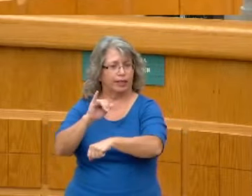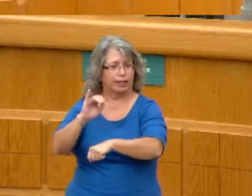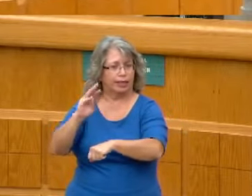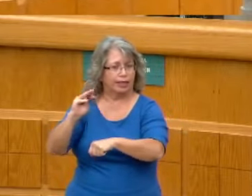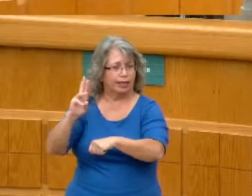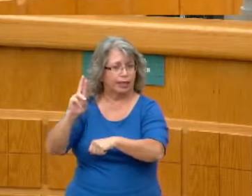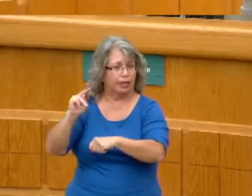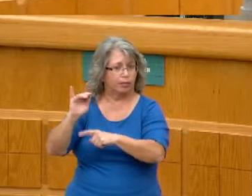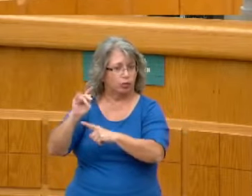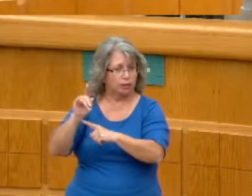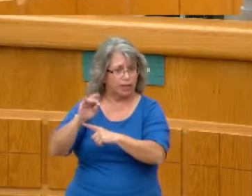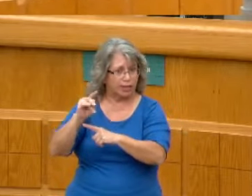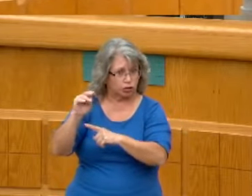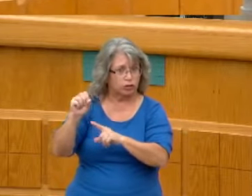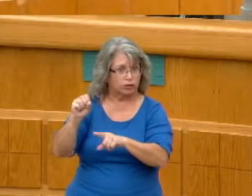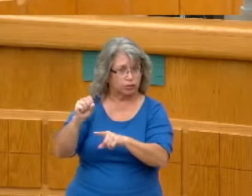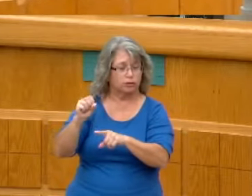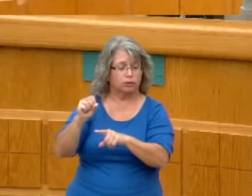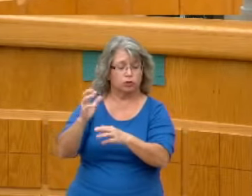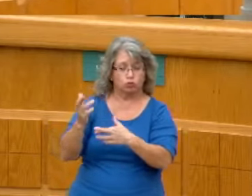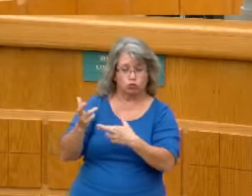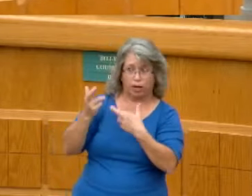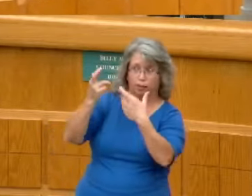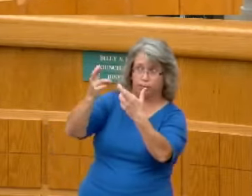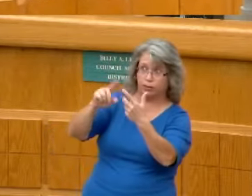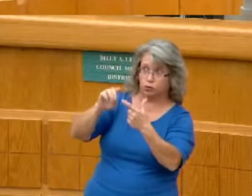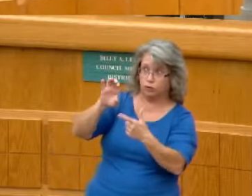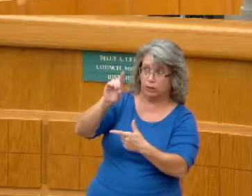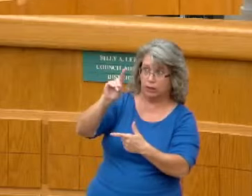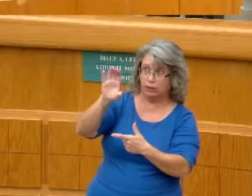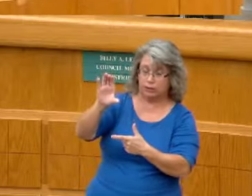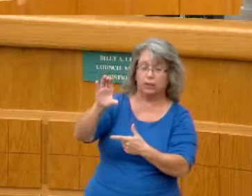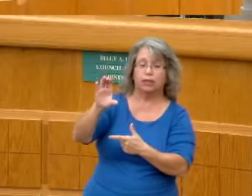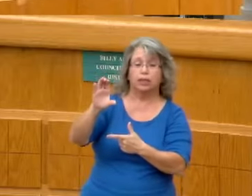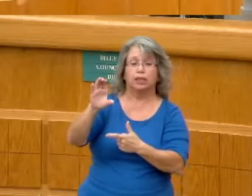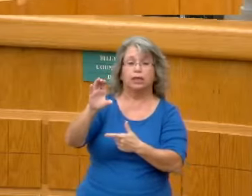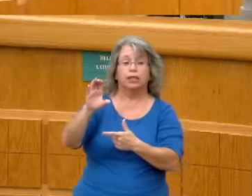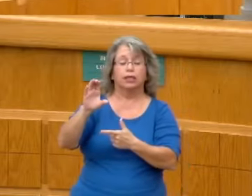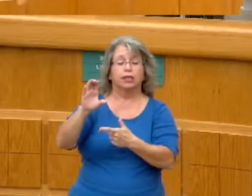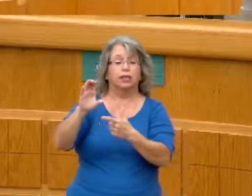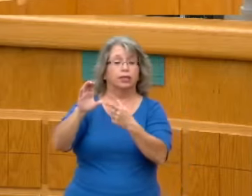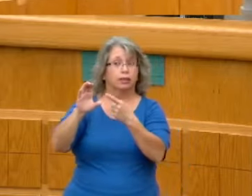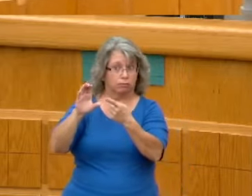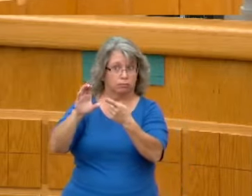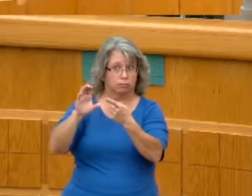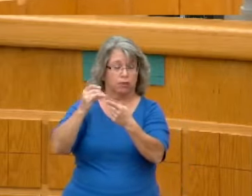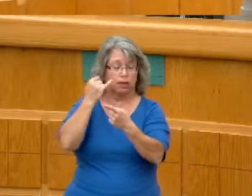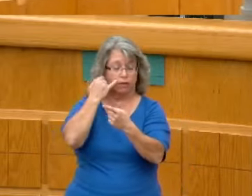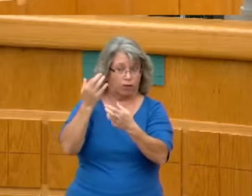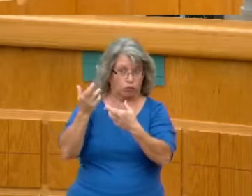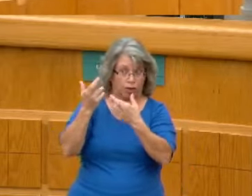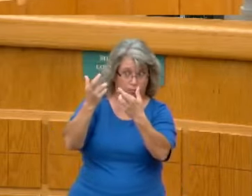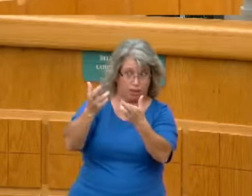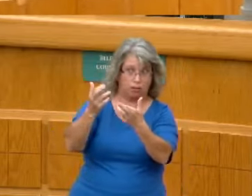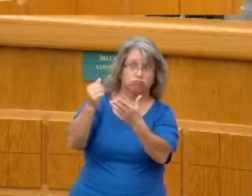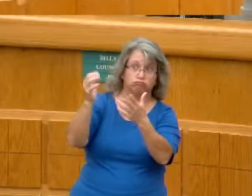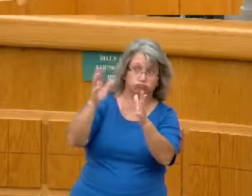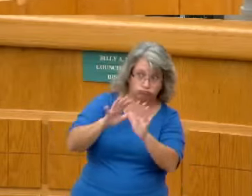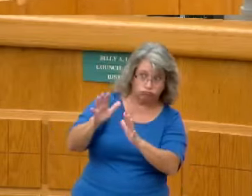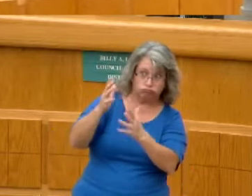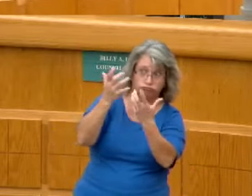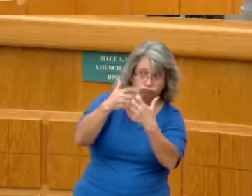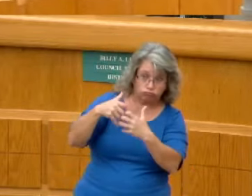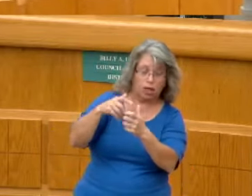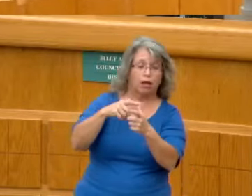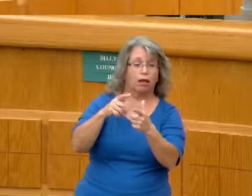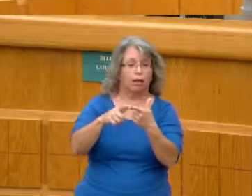CDC, the goal is for people to start receiving a COVID-19 booster shot this fall. The FDA will be